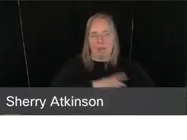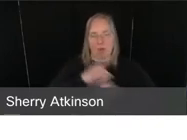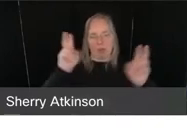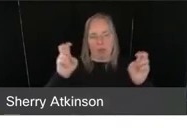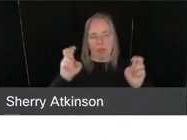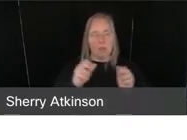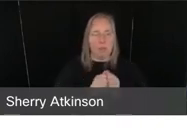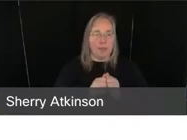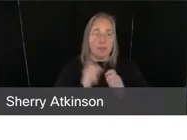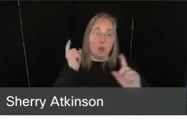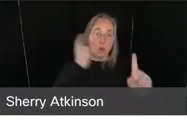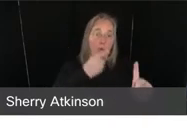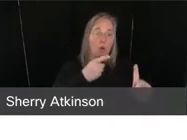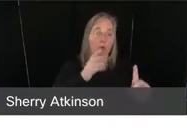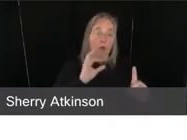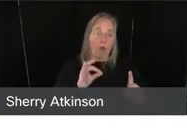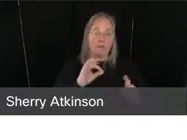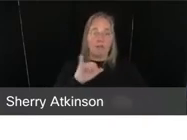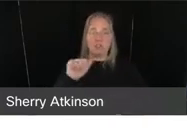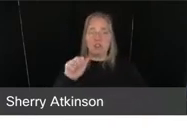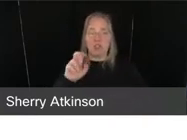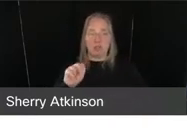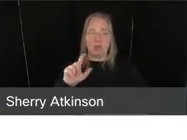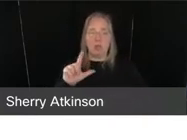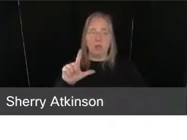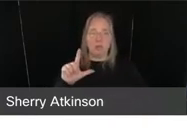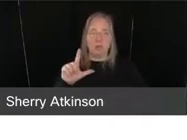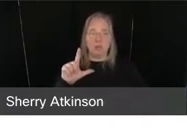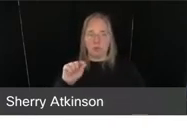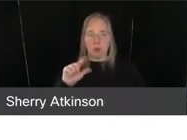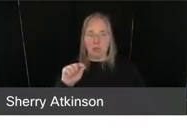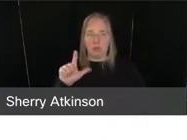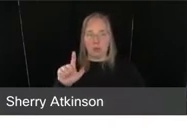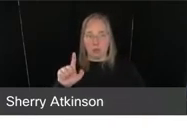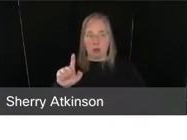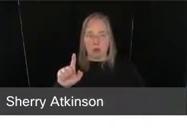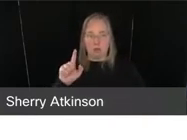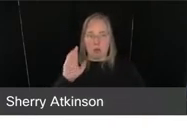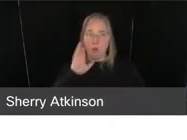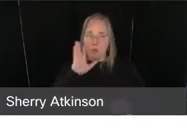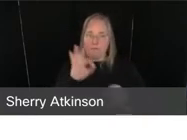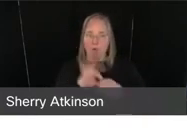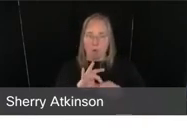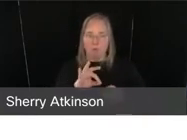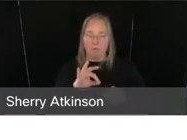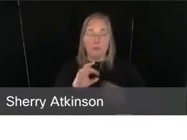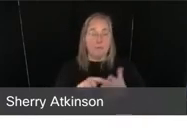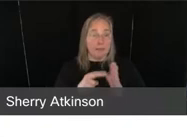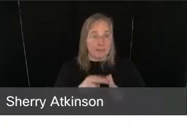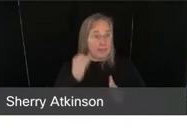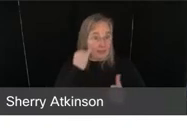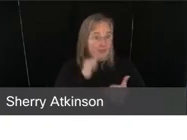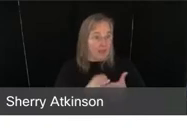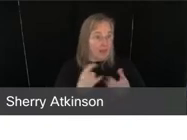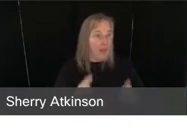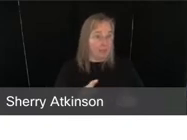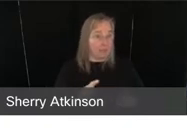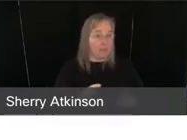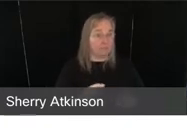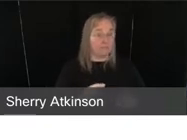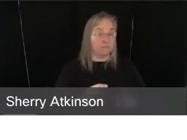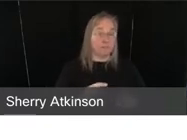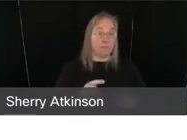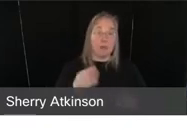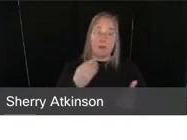with a goal of a January 2021 vote. So that means that if that were to occur,